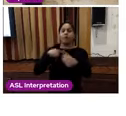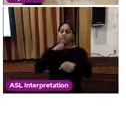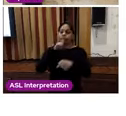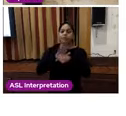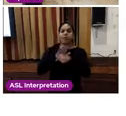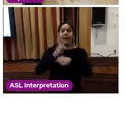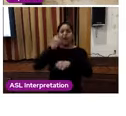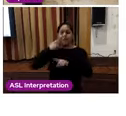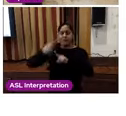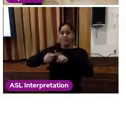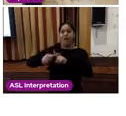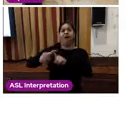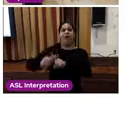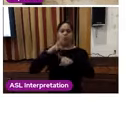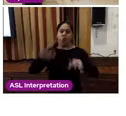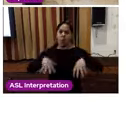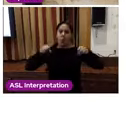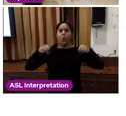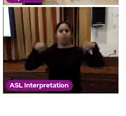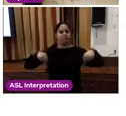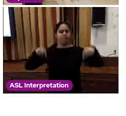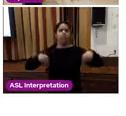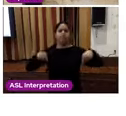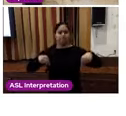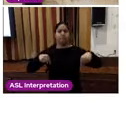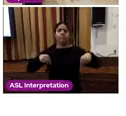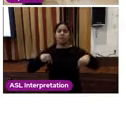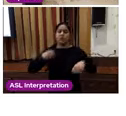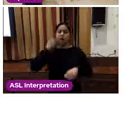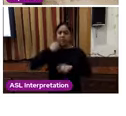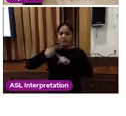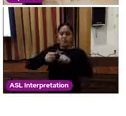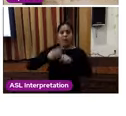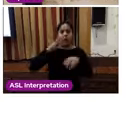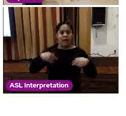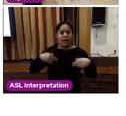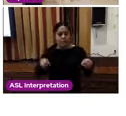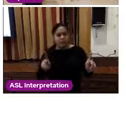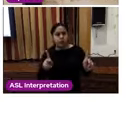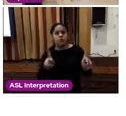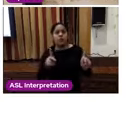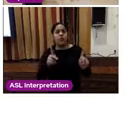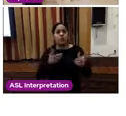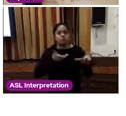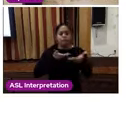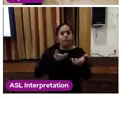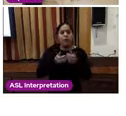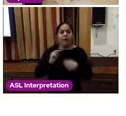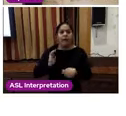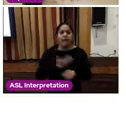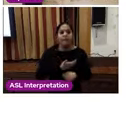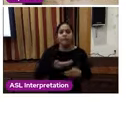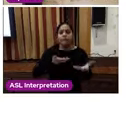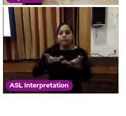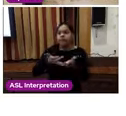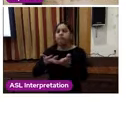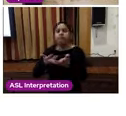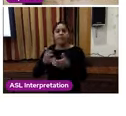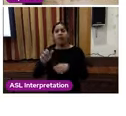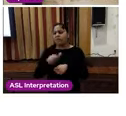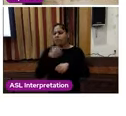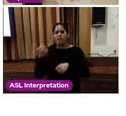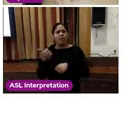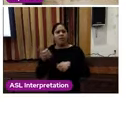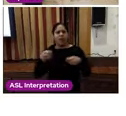single month we will host a town hall. Every single month you have the opportunity to engage with us in this way. There's a lot of other opportunities as